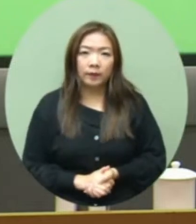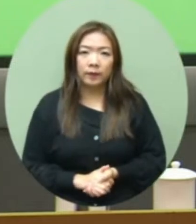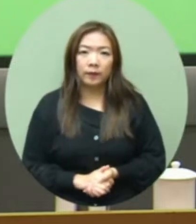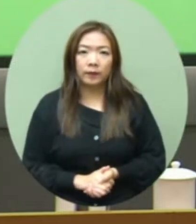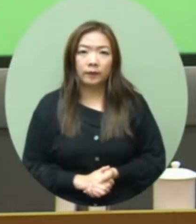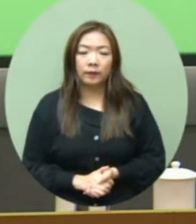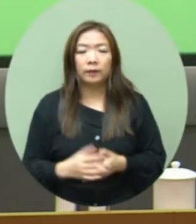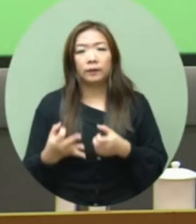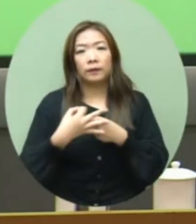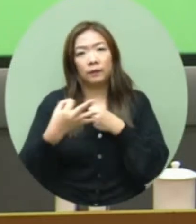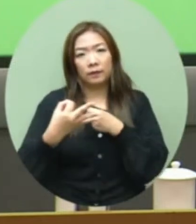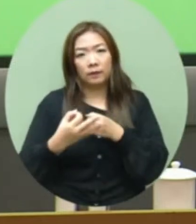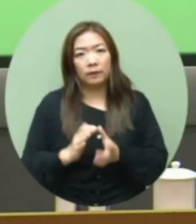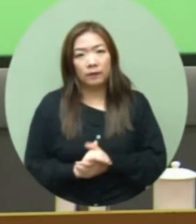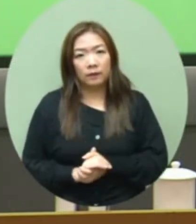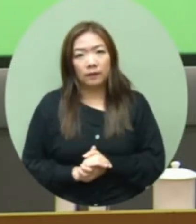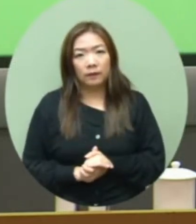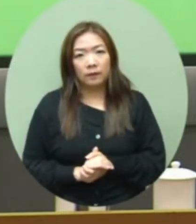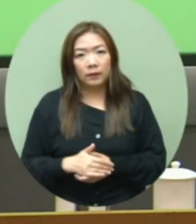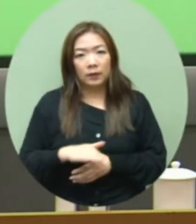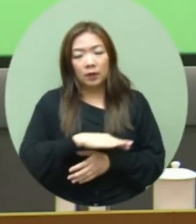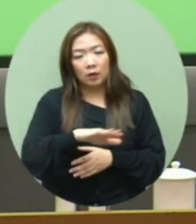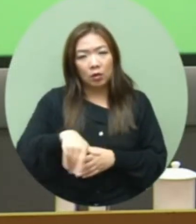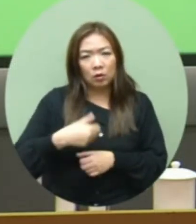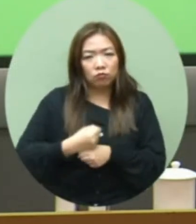clinical trial collaboration platform.